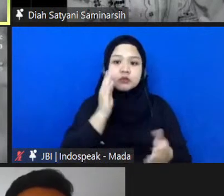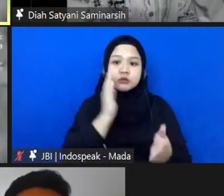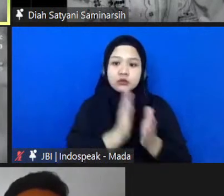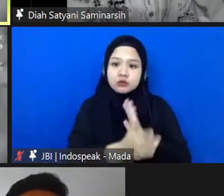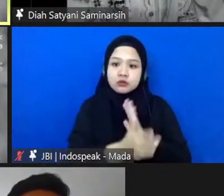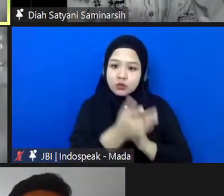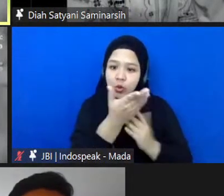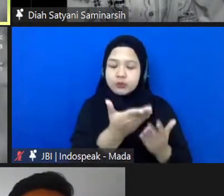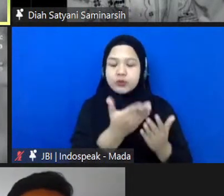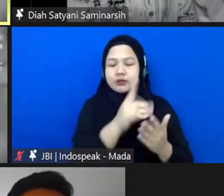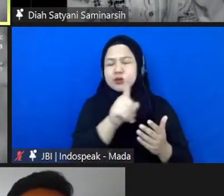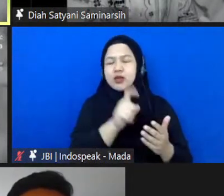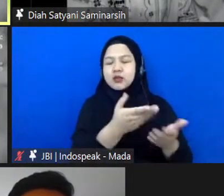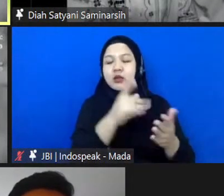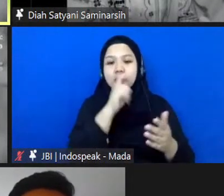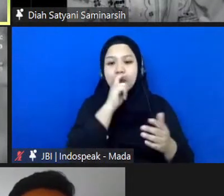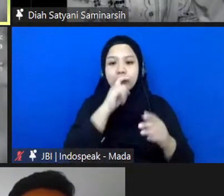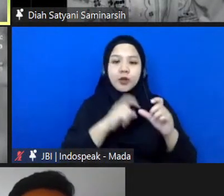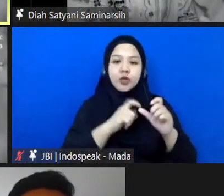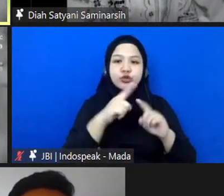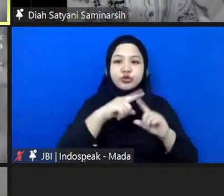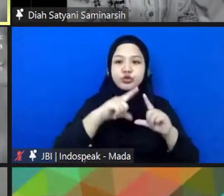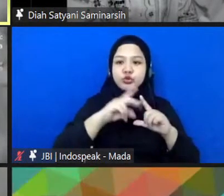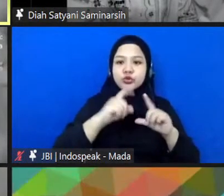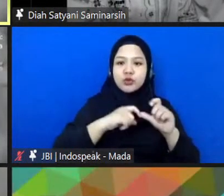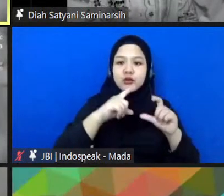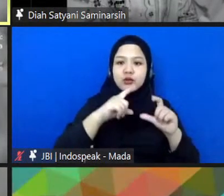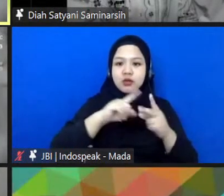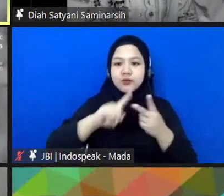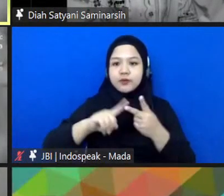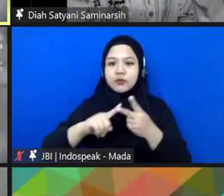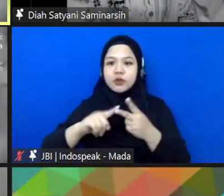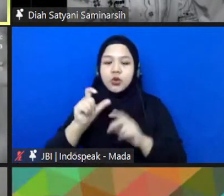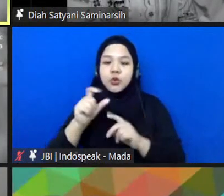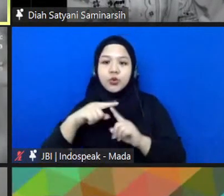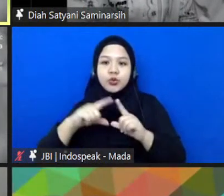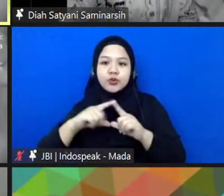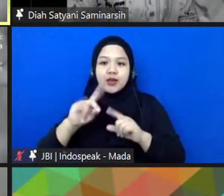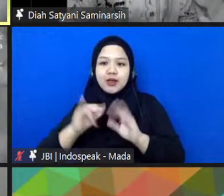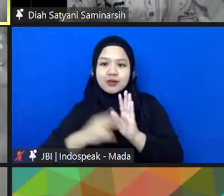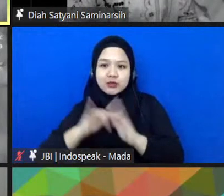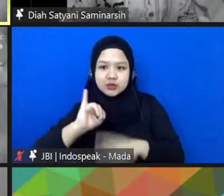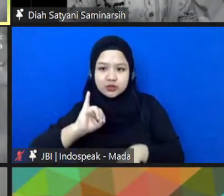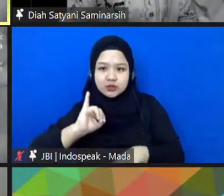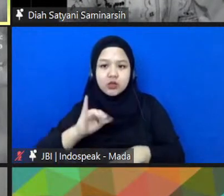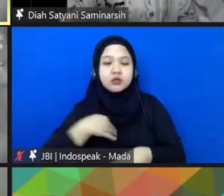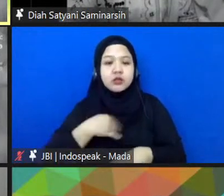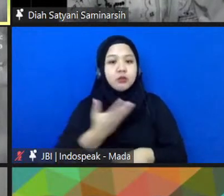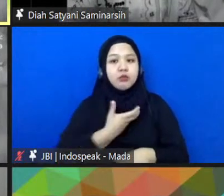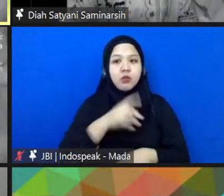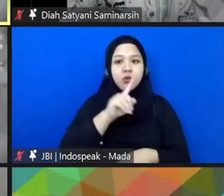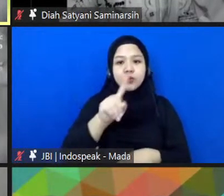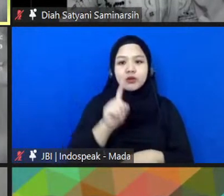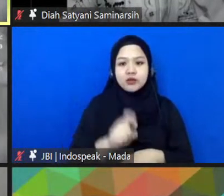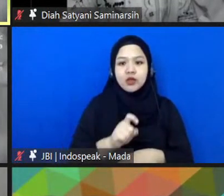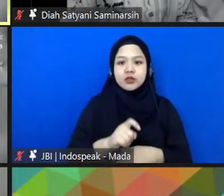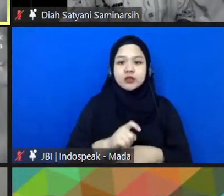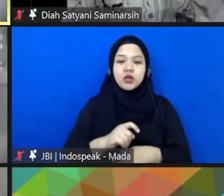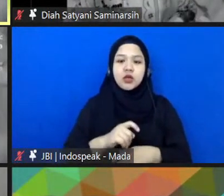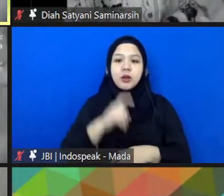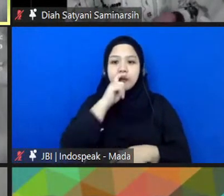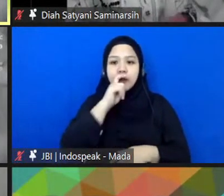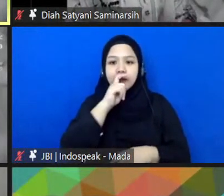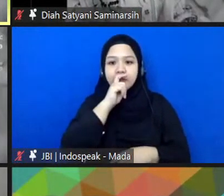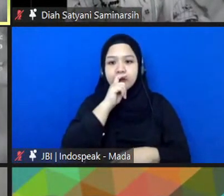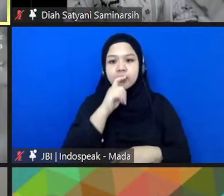third one will be for Professor Utarini. So I would like to ask Mr. Dennis